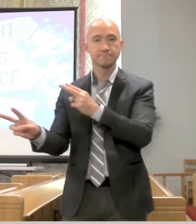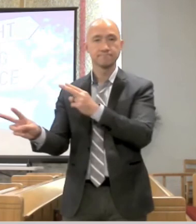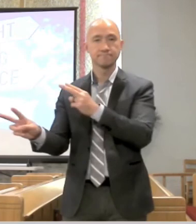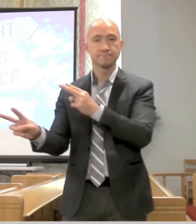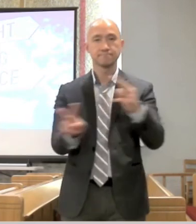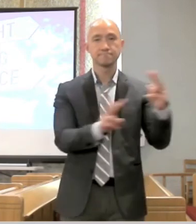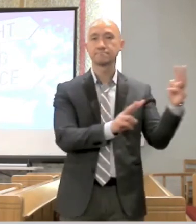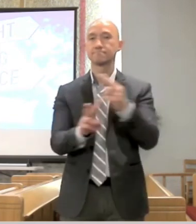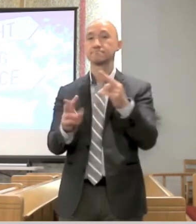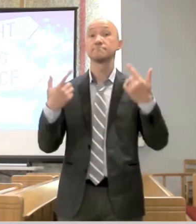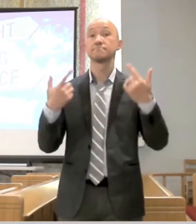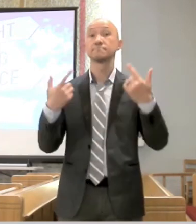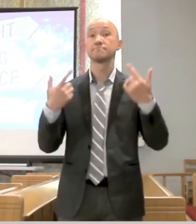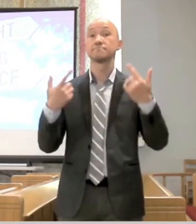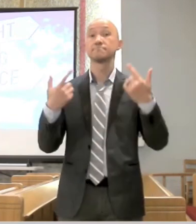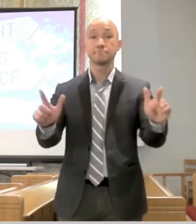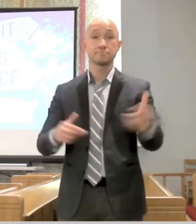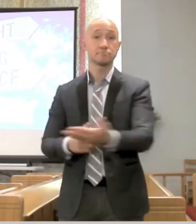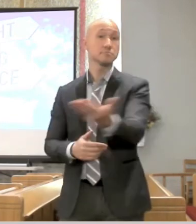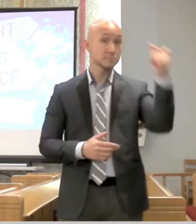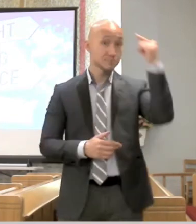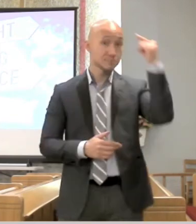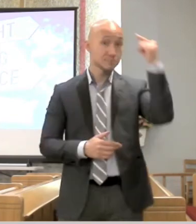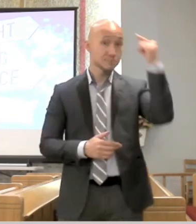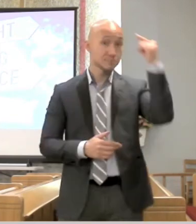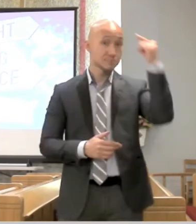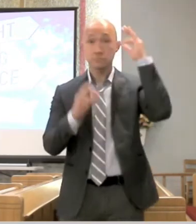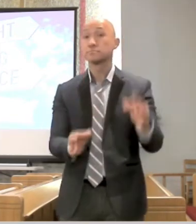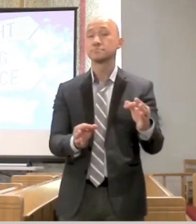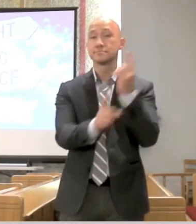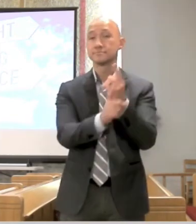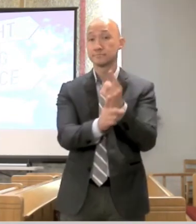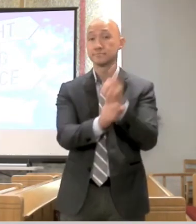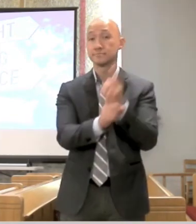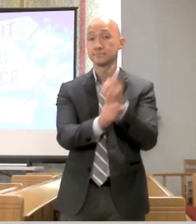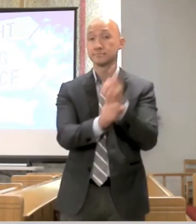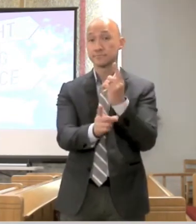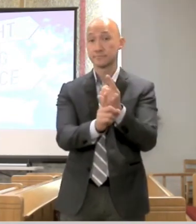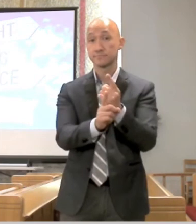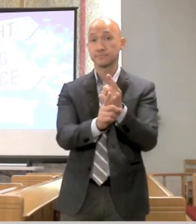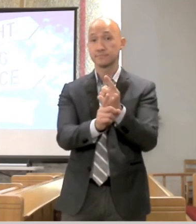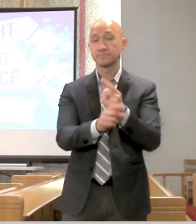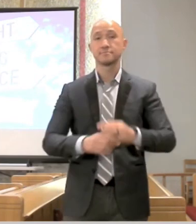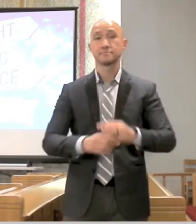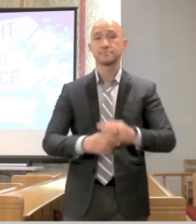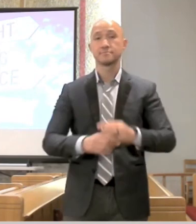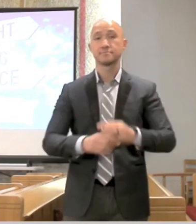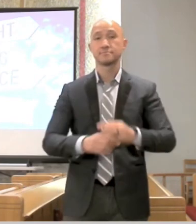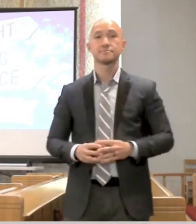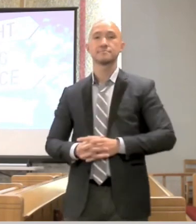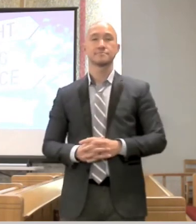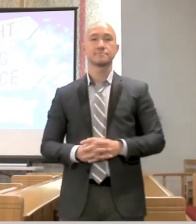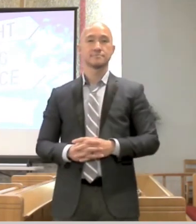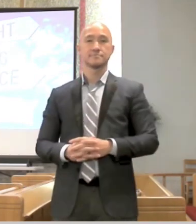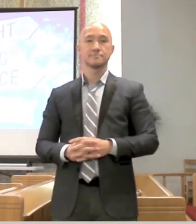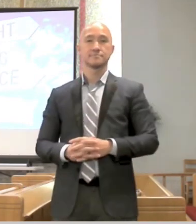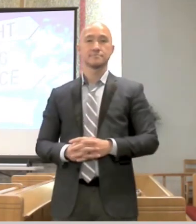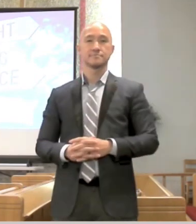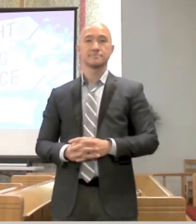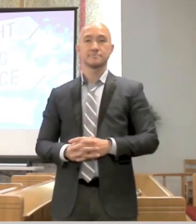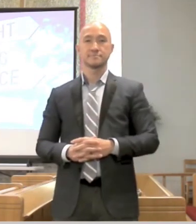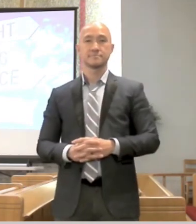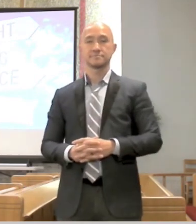to understand the stakes in the decisions that you are going to make, because God gives you plenty of warning. He's